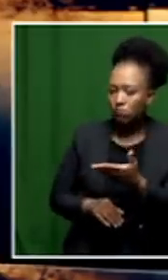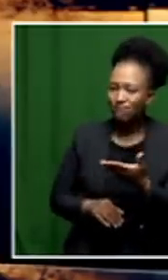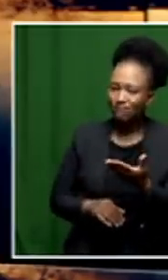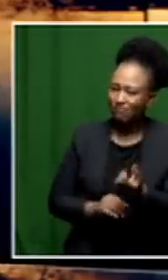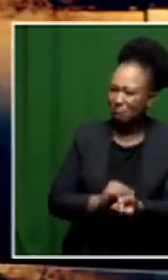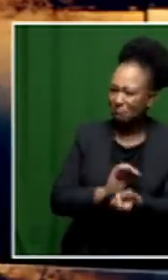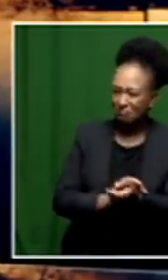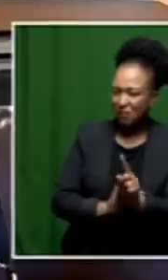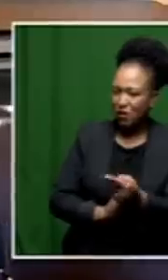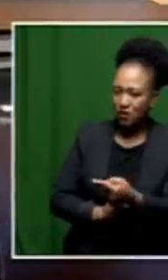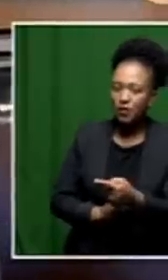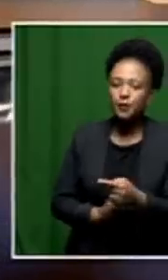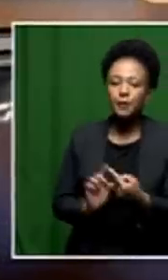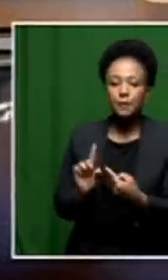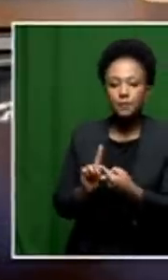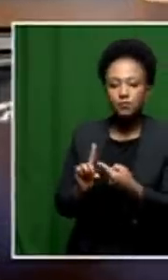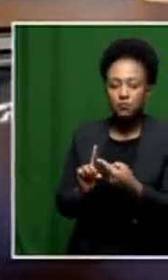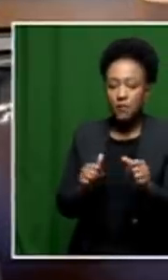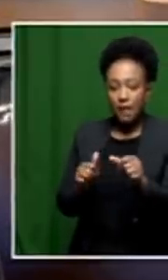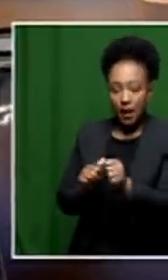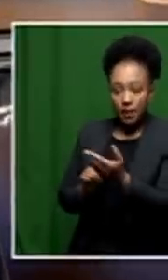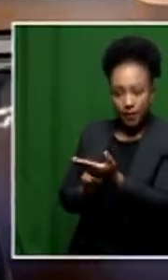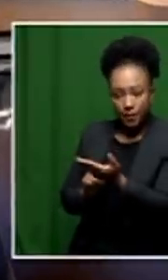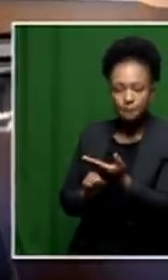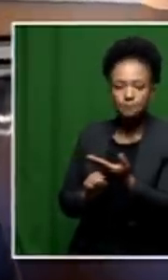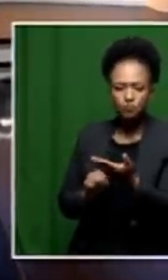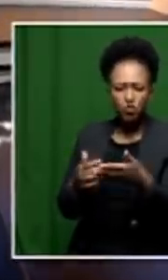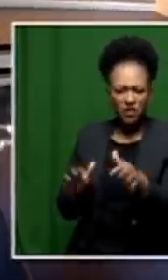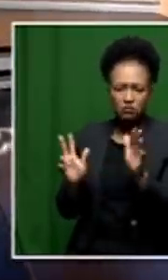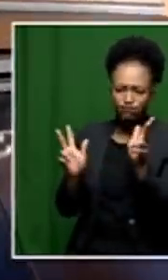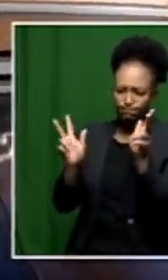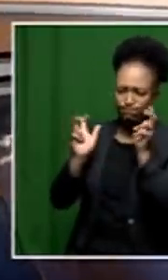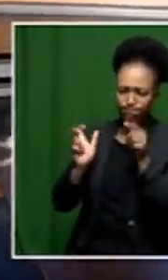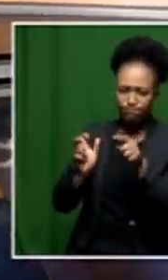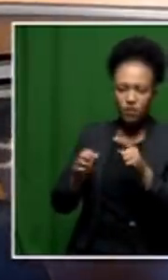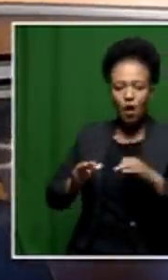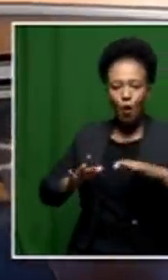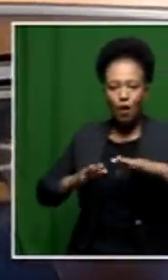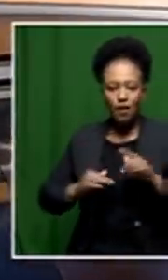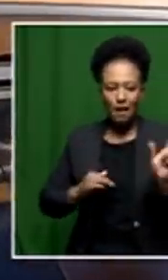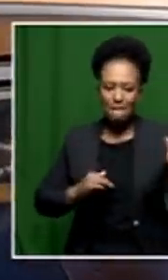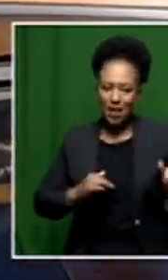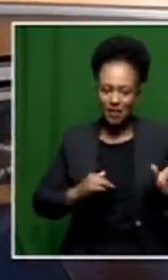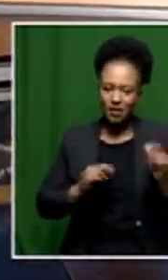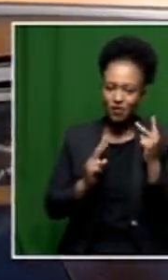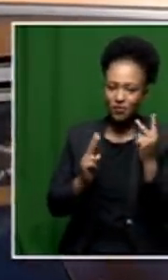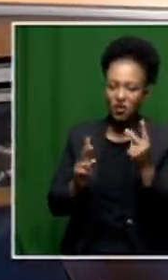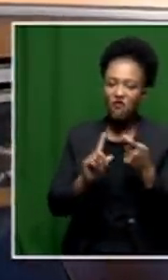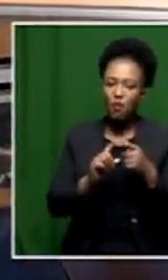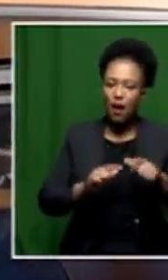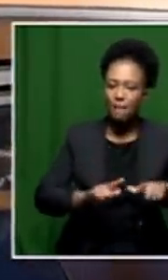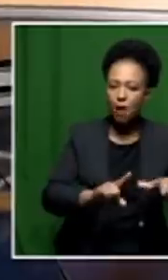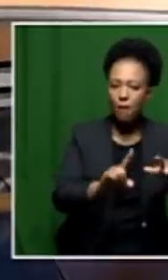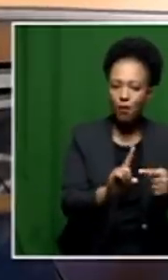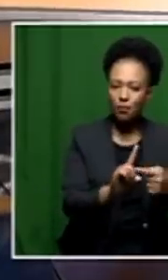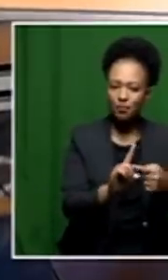what is the latest. Simphiwe, back to you there, and we've heard from a holidaymaker, Refilwe from Limpopo,